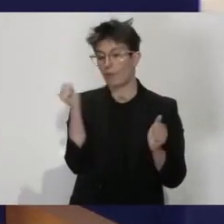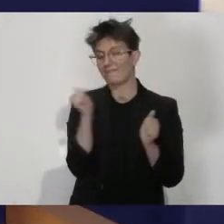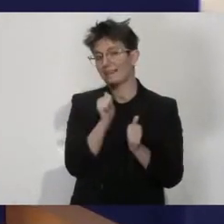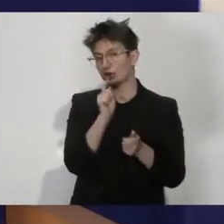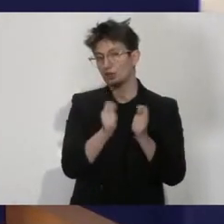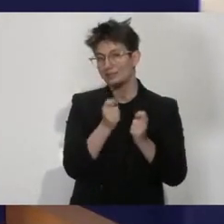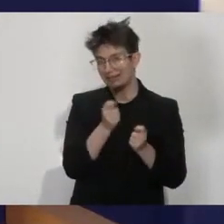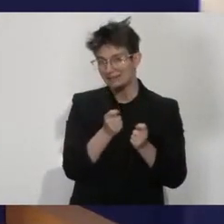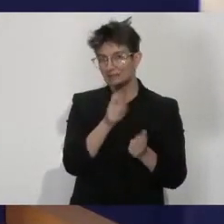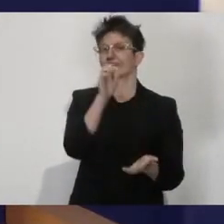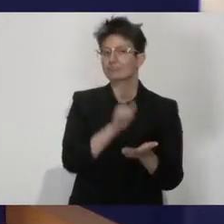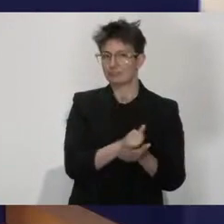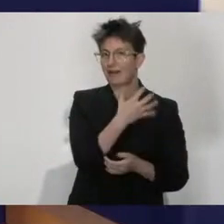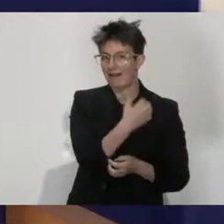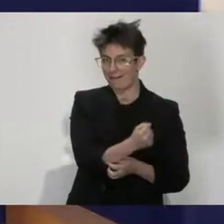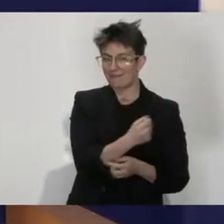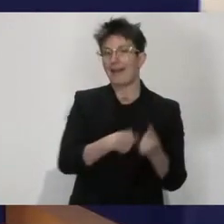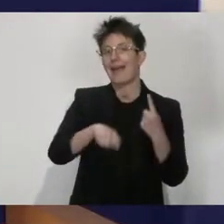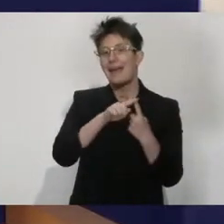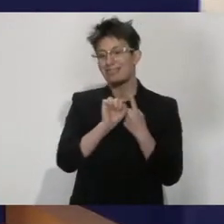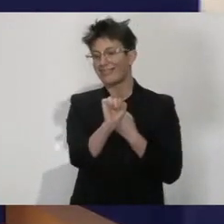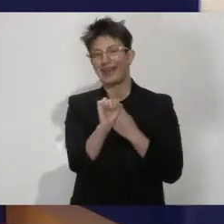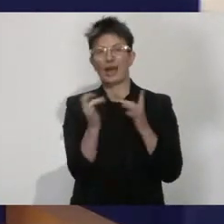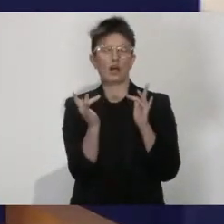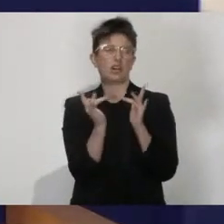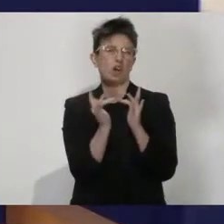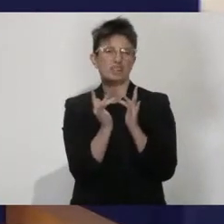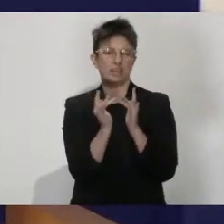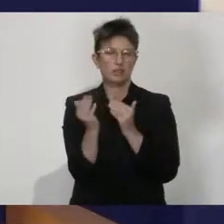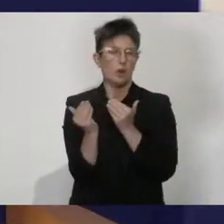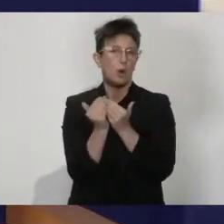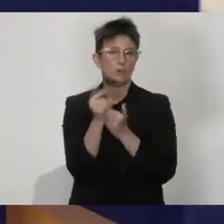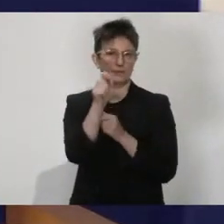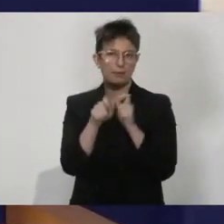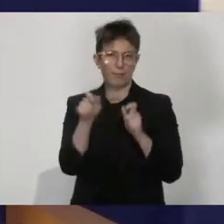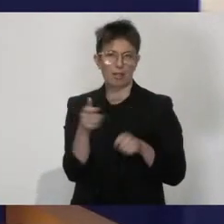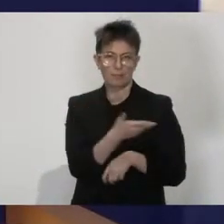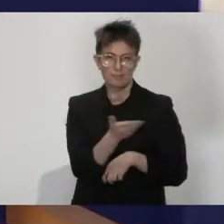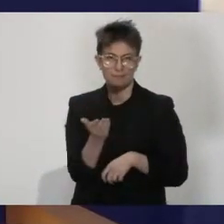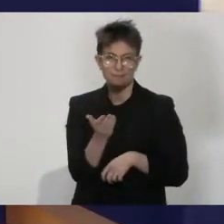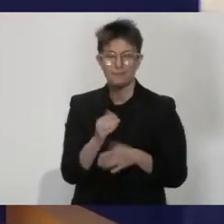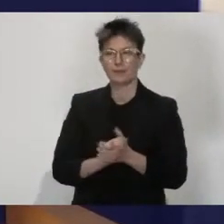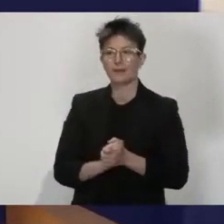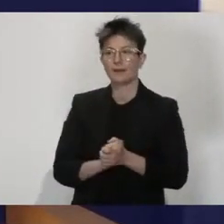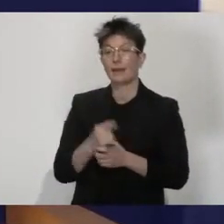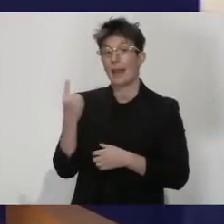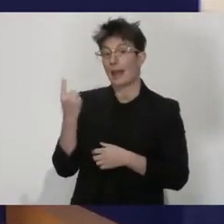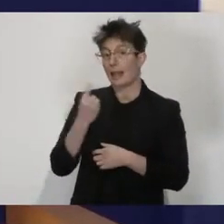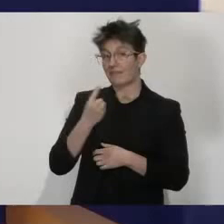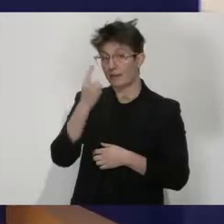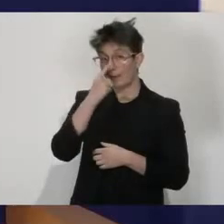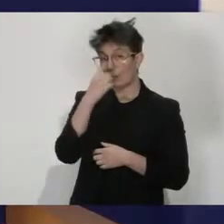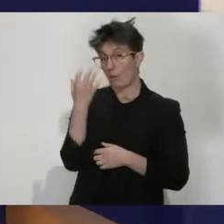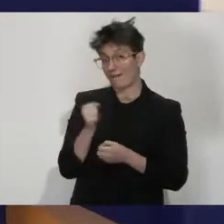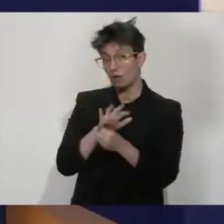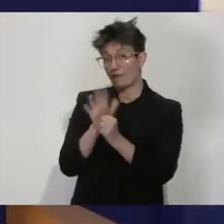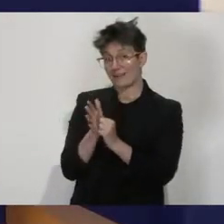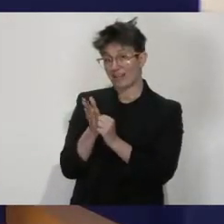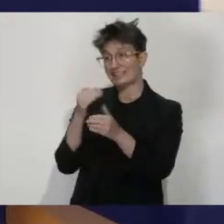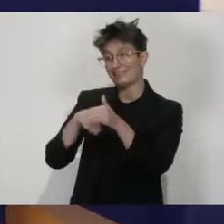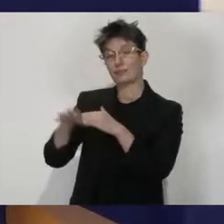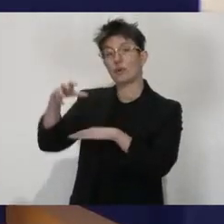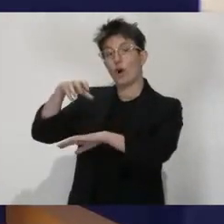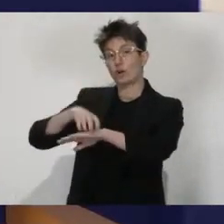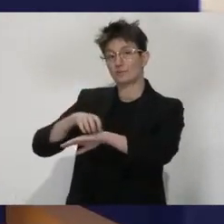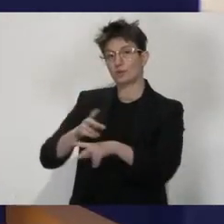COVID-19 and their household contacts. There are 11 people with COVID-19 in hospital today.